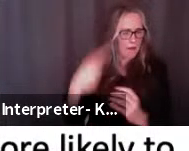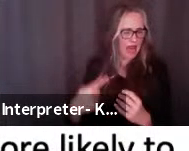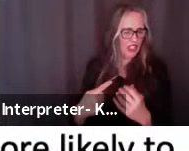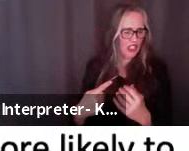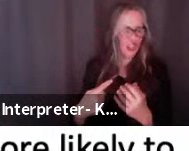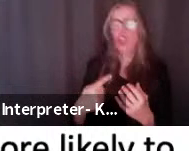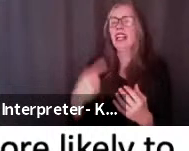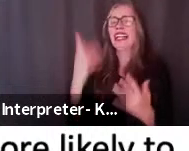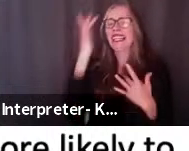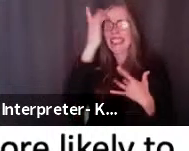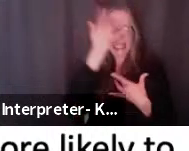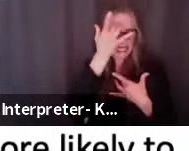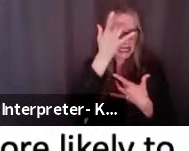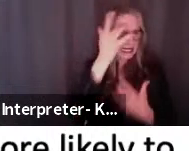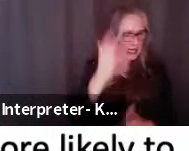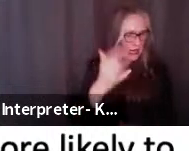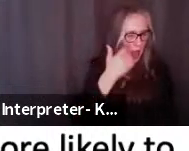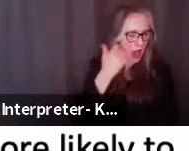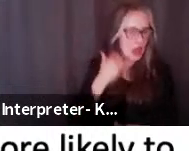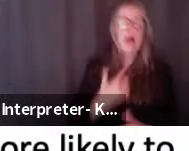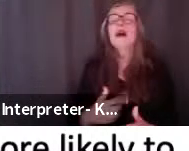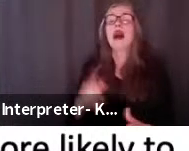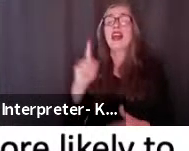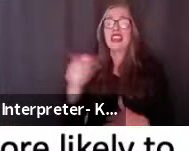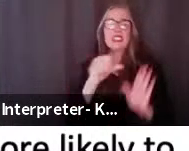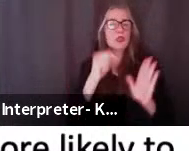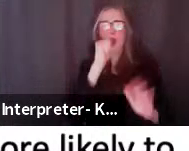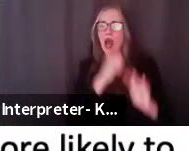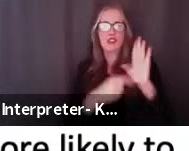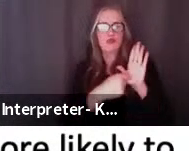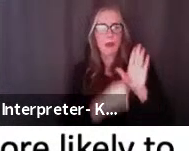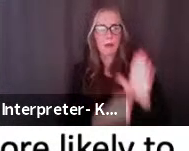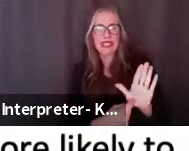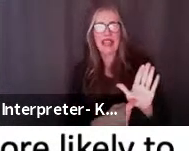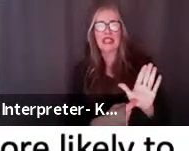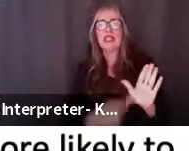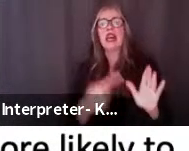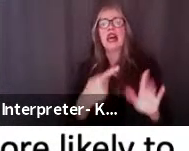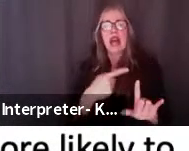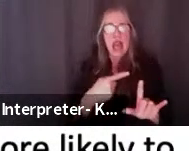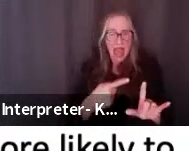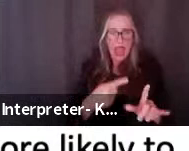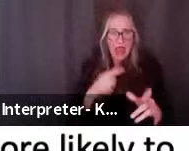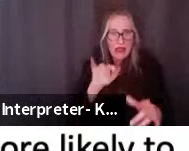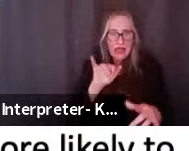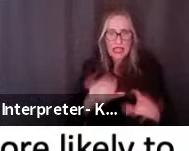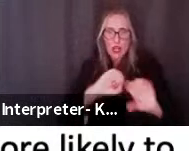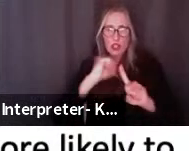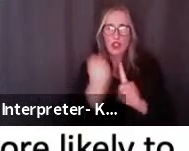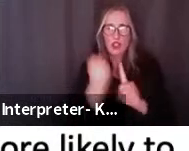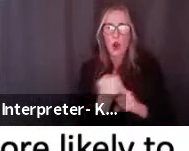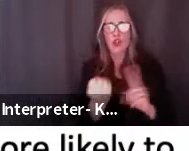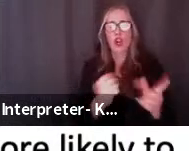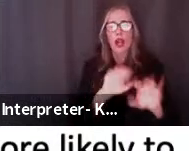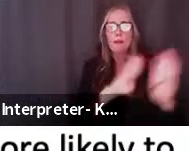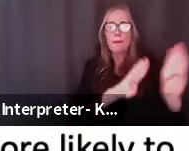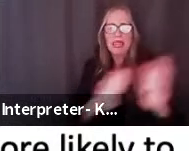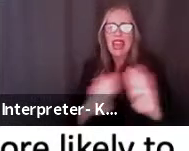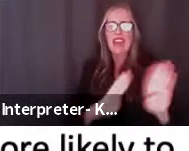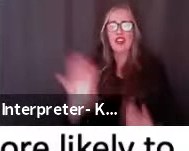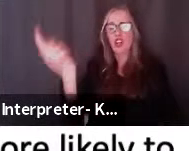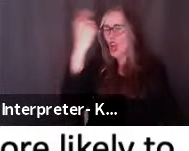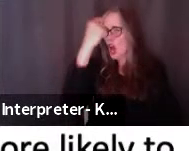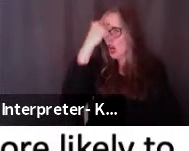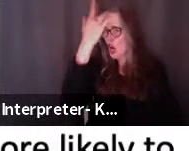asian nativity patients were under-represented in homes for the fable-minded and in social behavioral cognitive